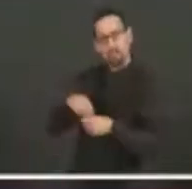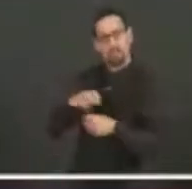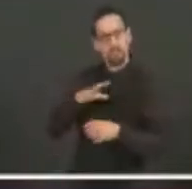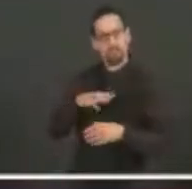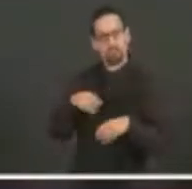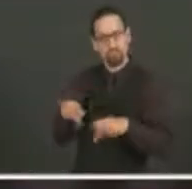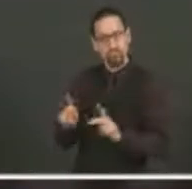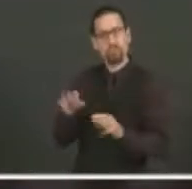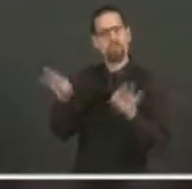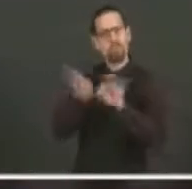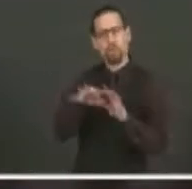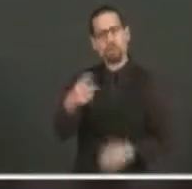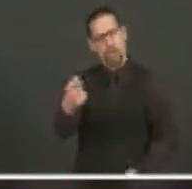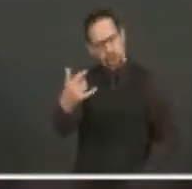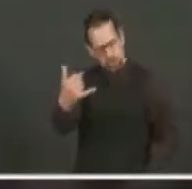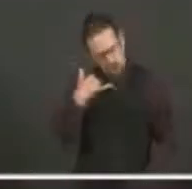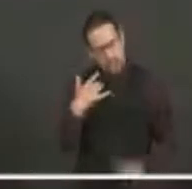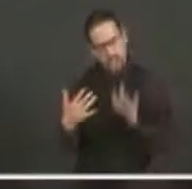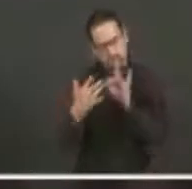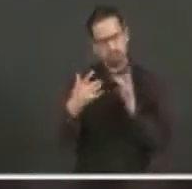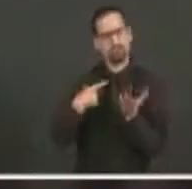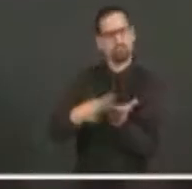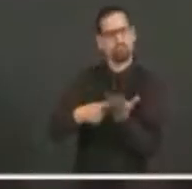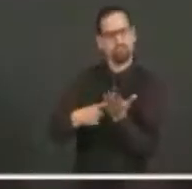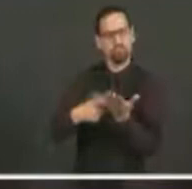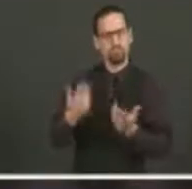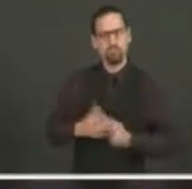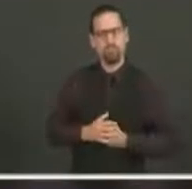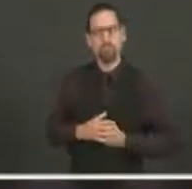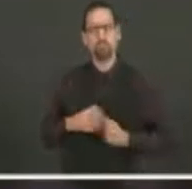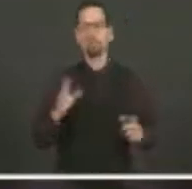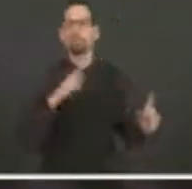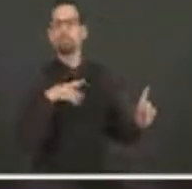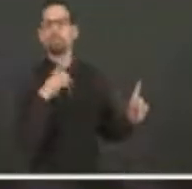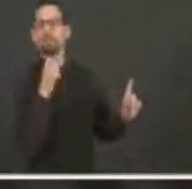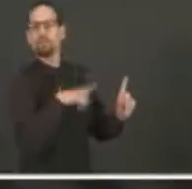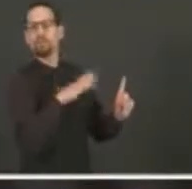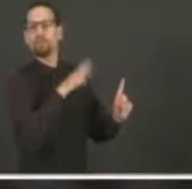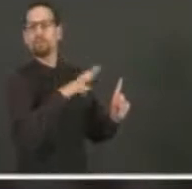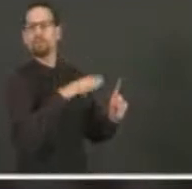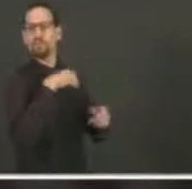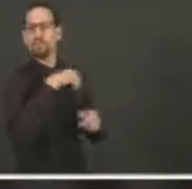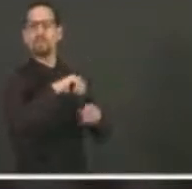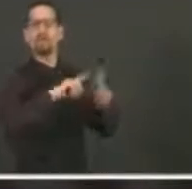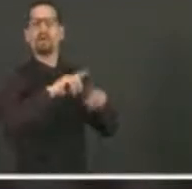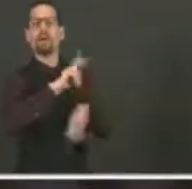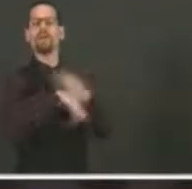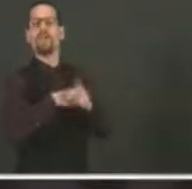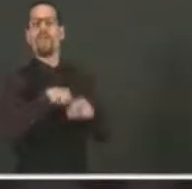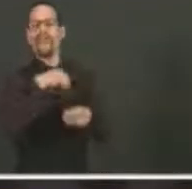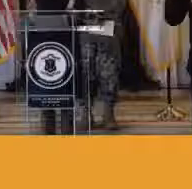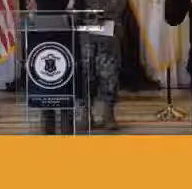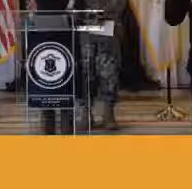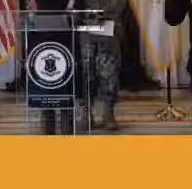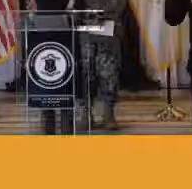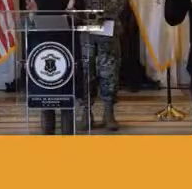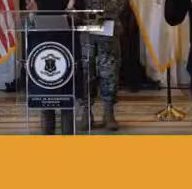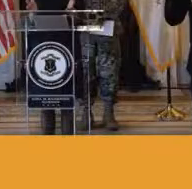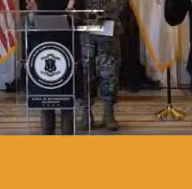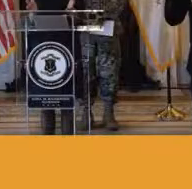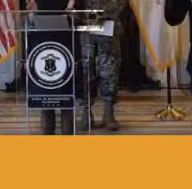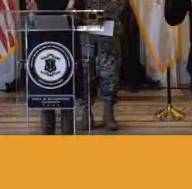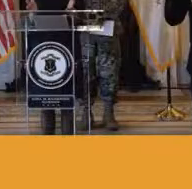Okay. I talked to a couple other indoor recreation places, and they said that they've been having immense trouble getting